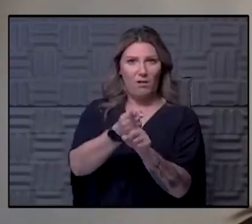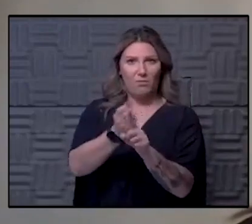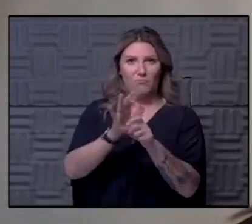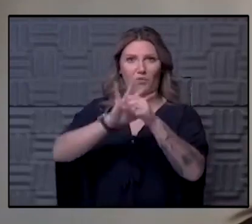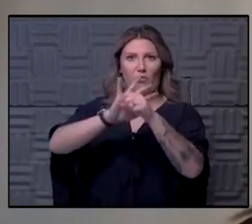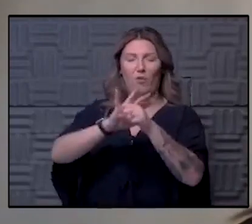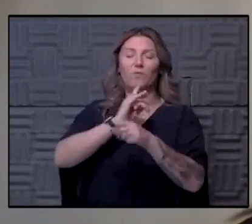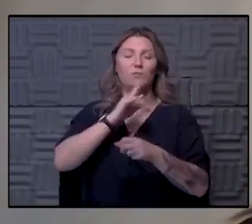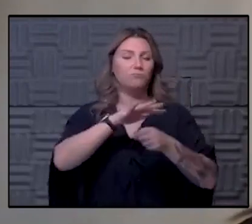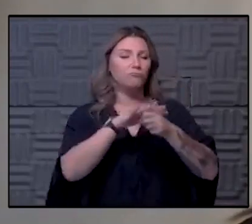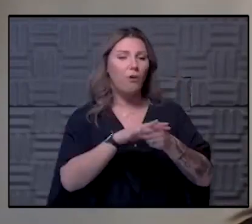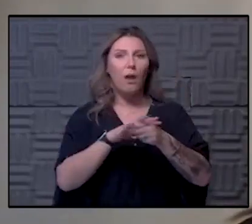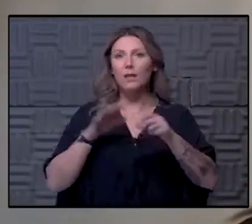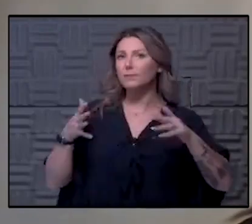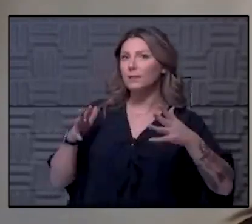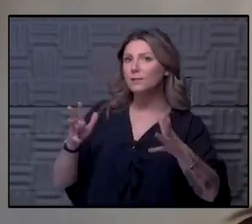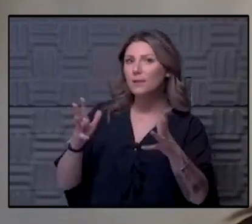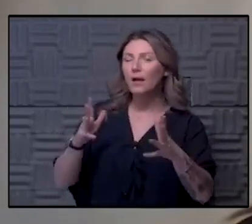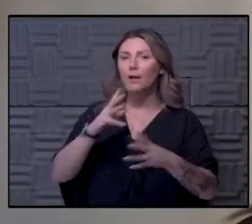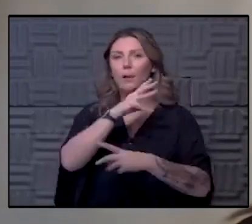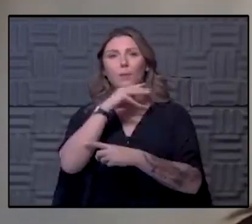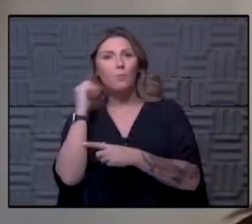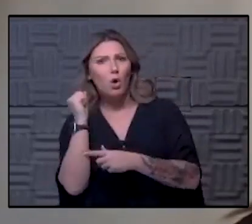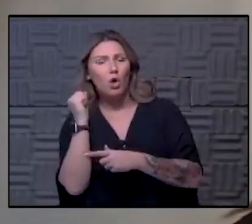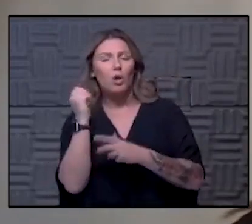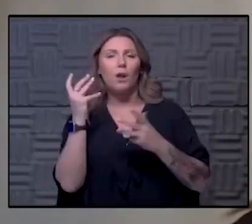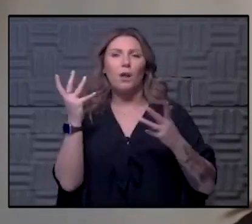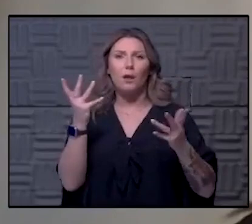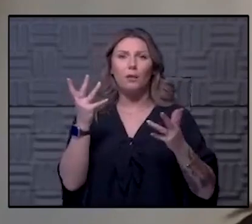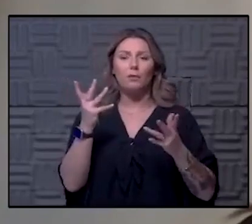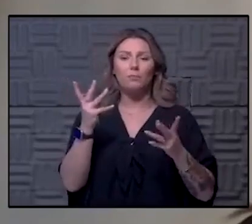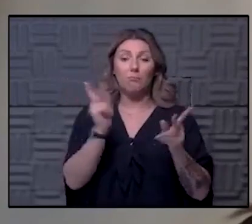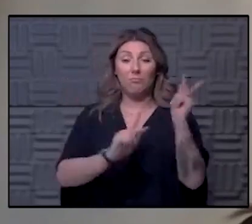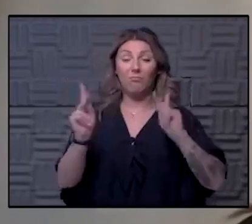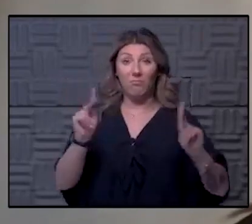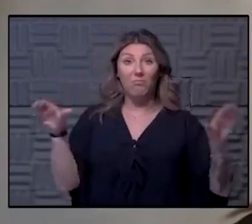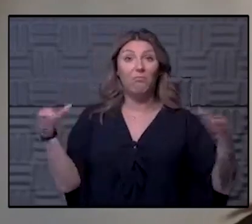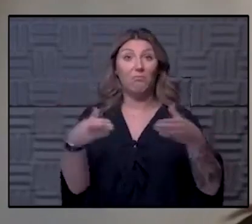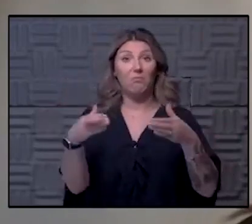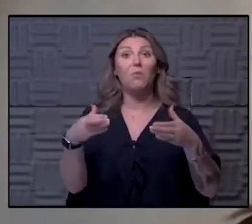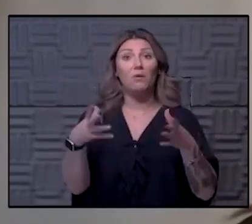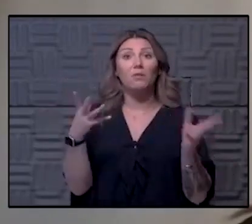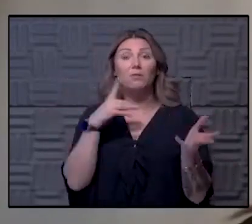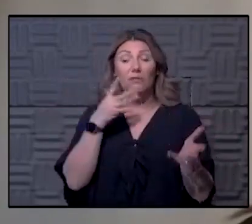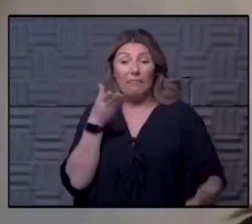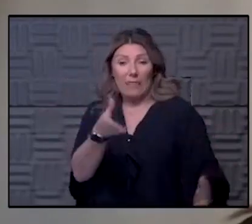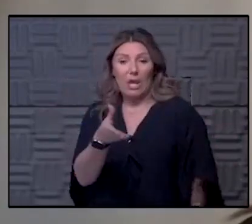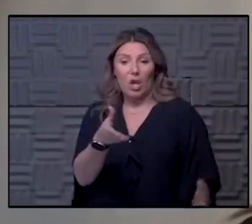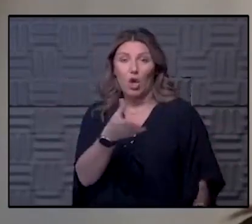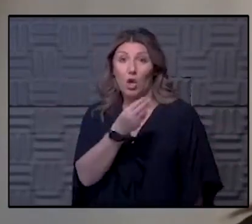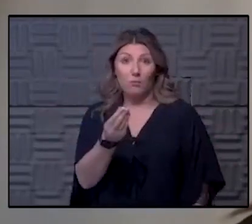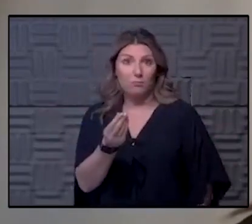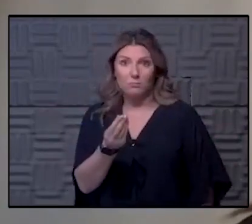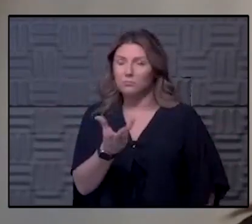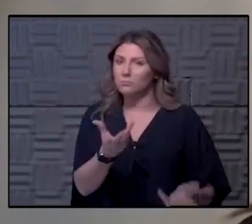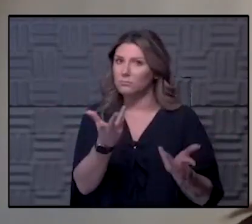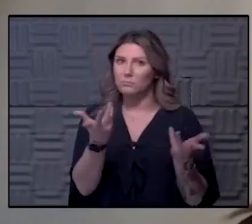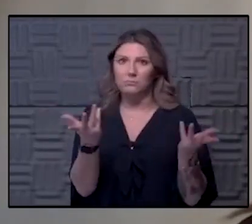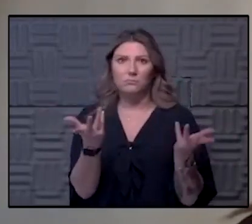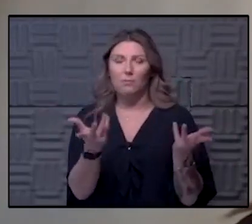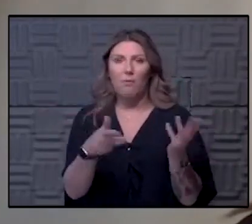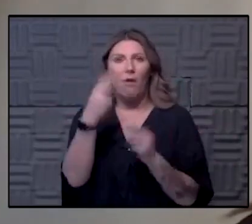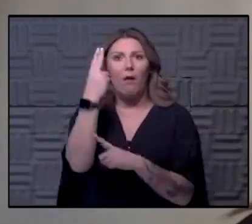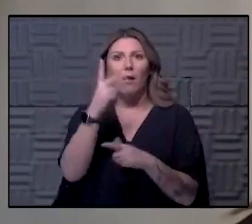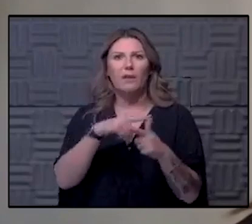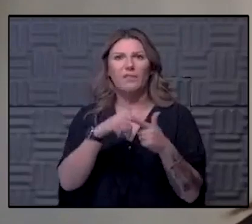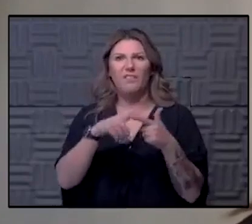stress and anxiety and burnout in the population at large is there and it's prevalent. And then you add a pandemic